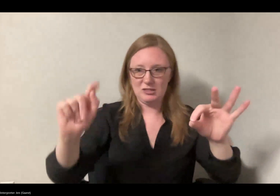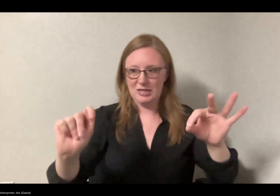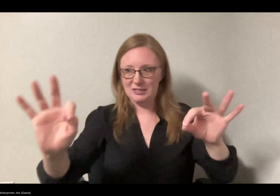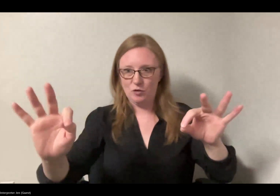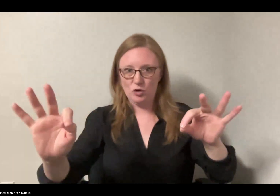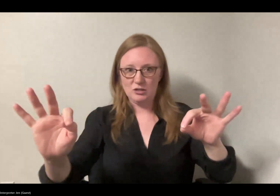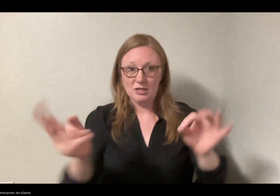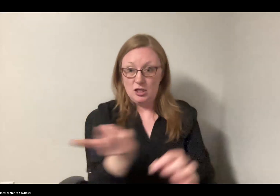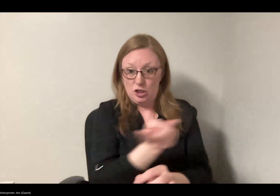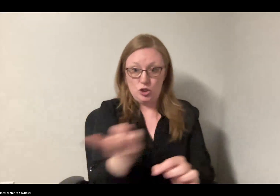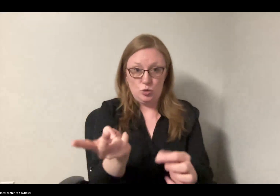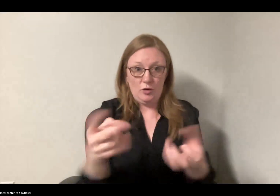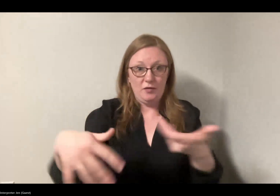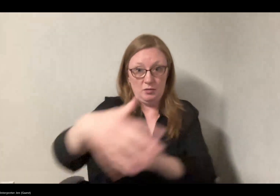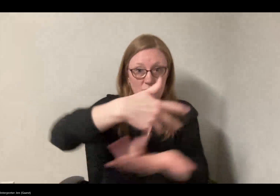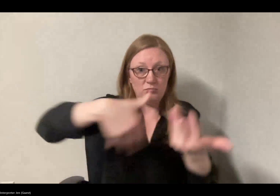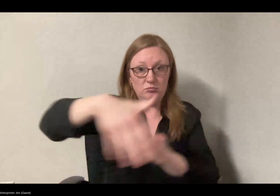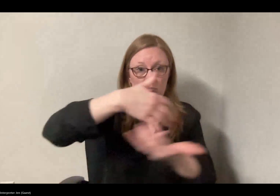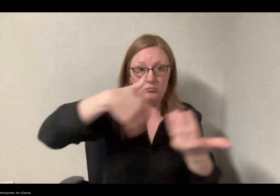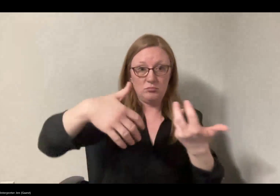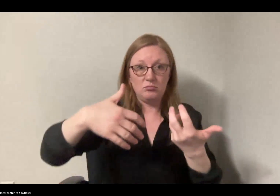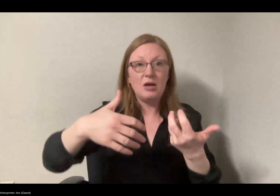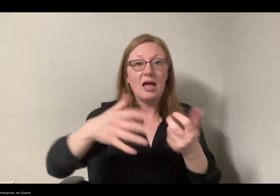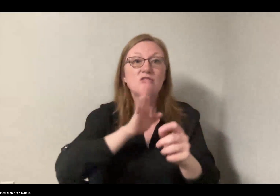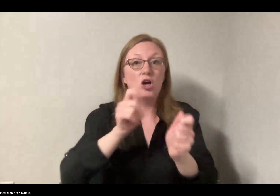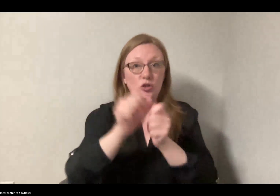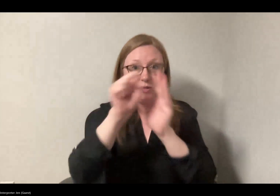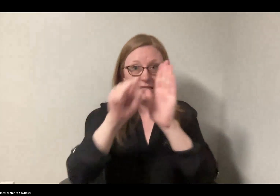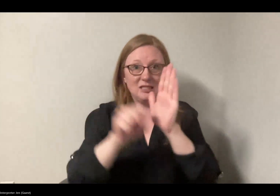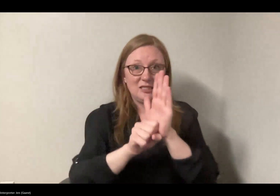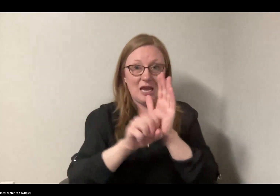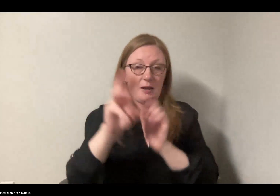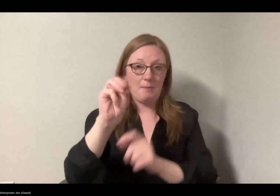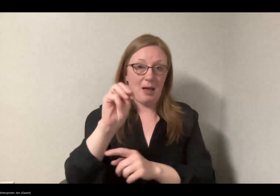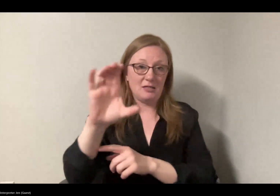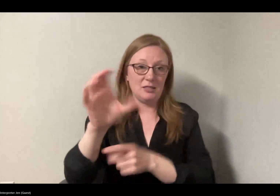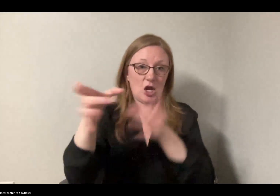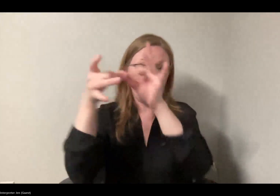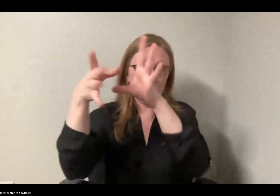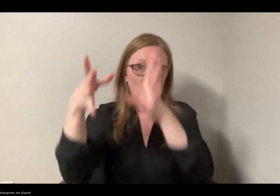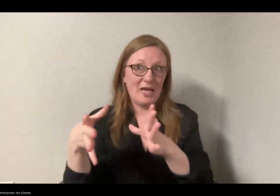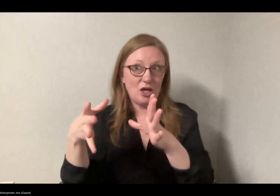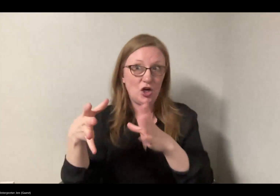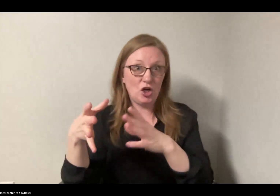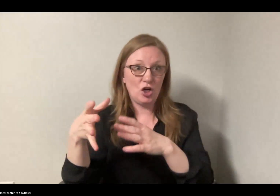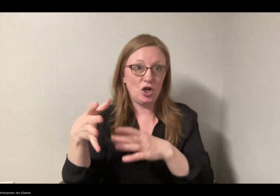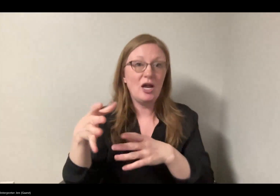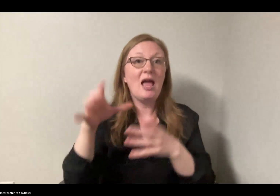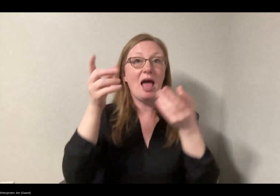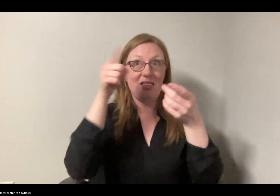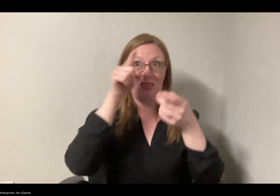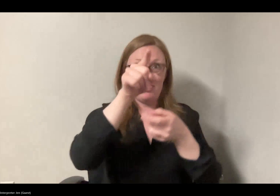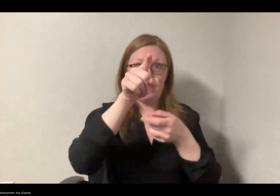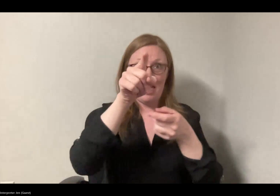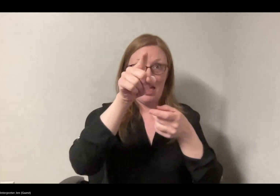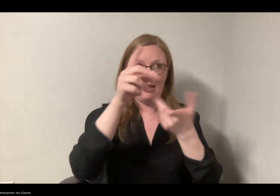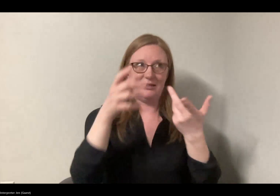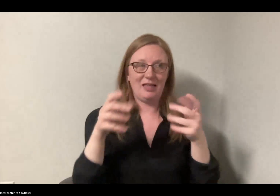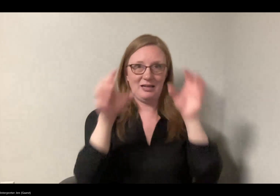speak to the state mass care coordinator who takes up a single, I